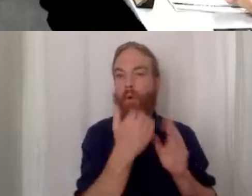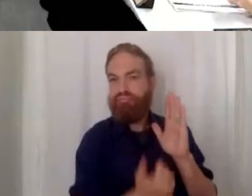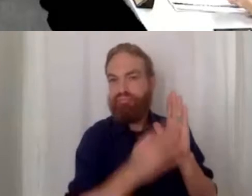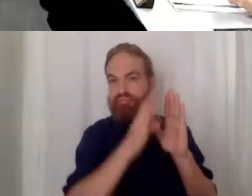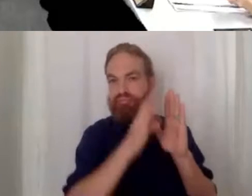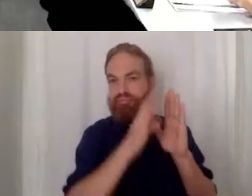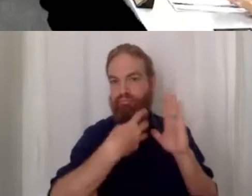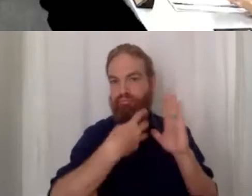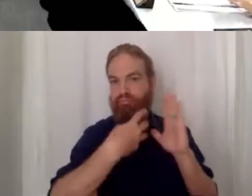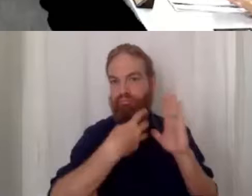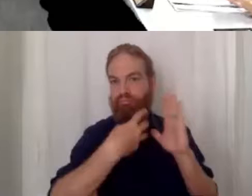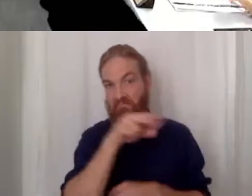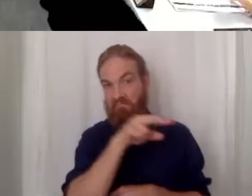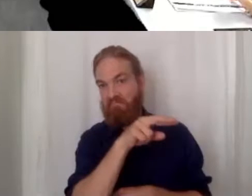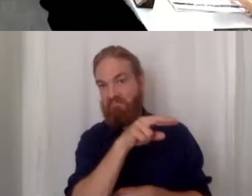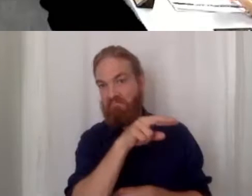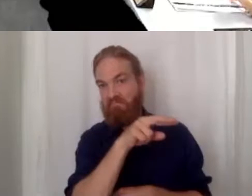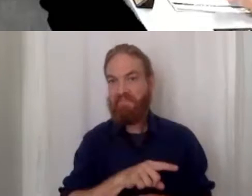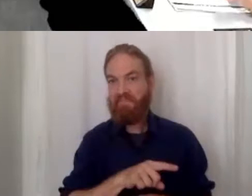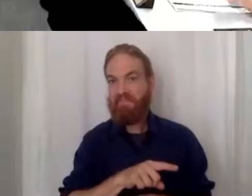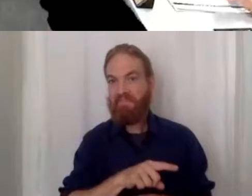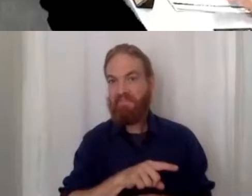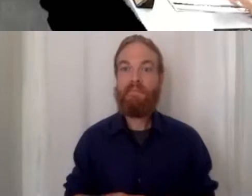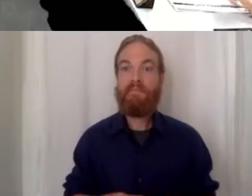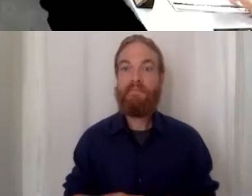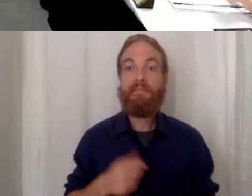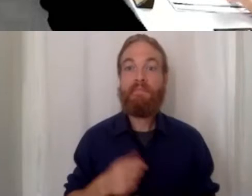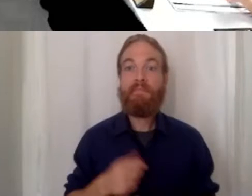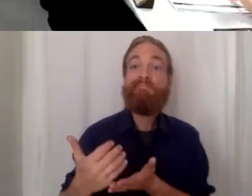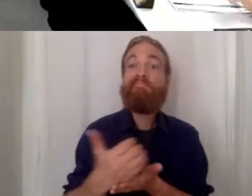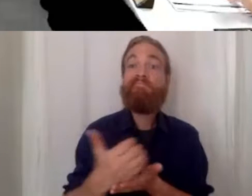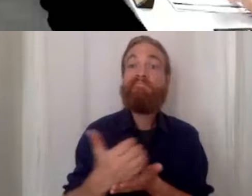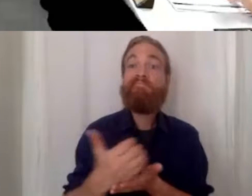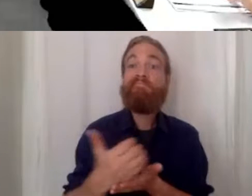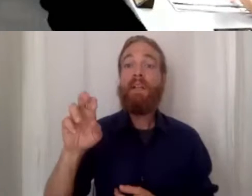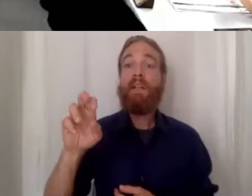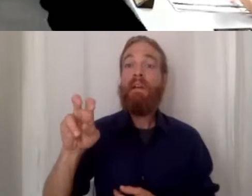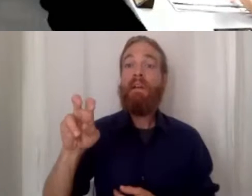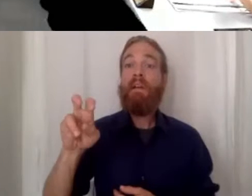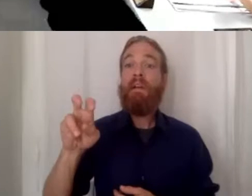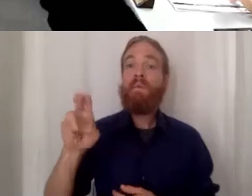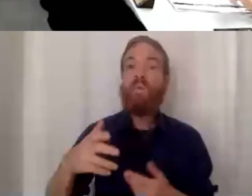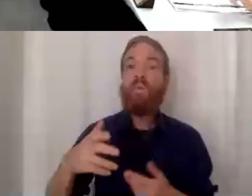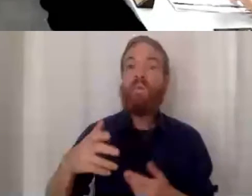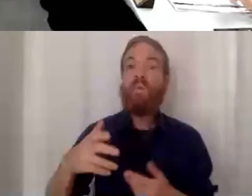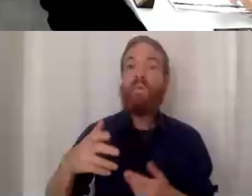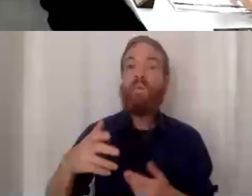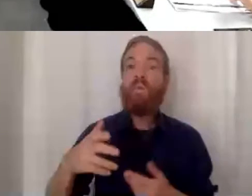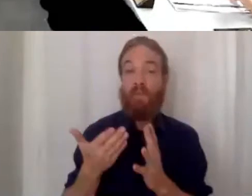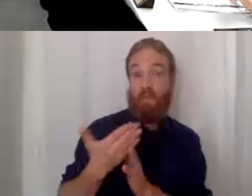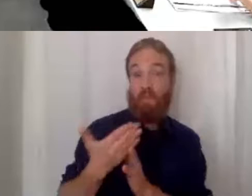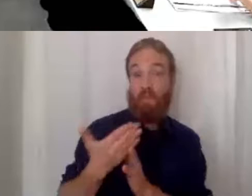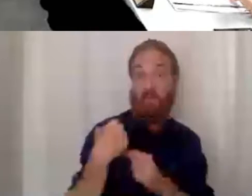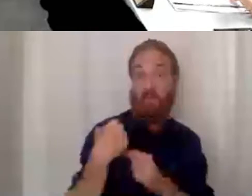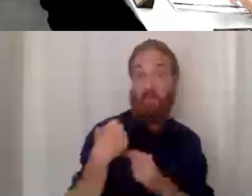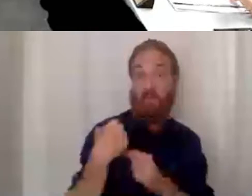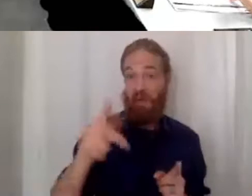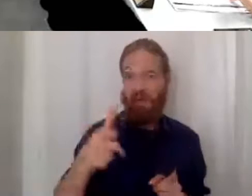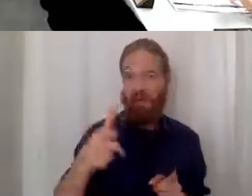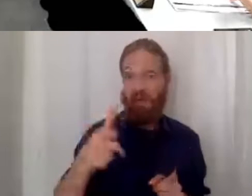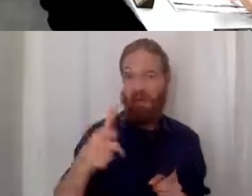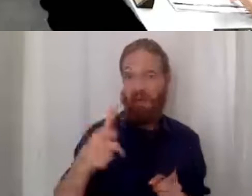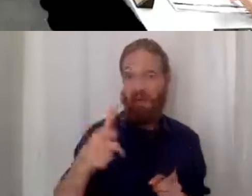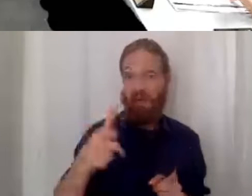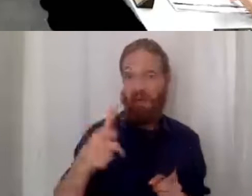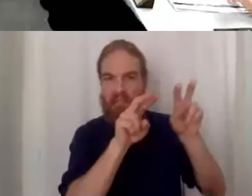the overall revenues through August are pretty much trending as we've been seeing all year. You know, some of those have been down due to